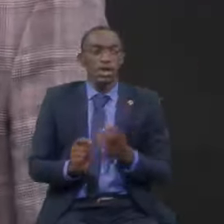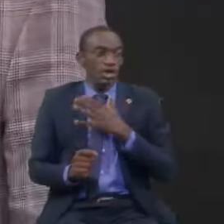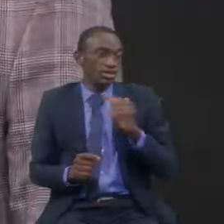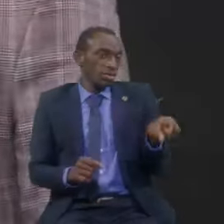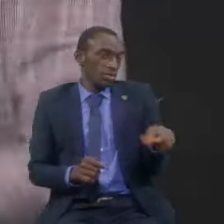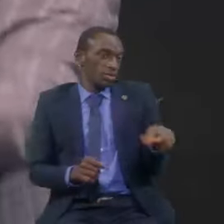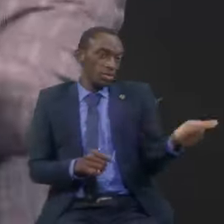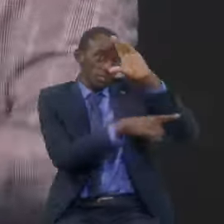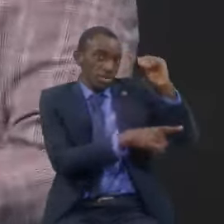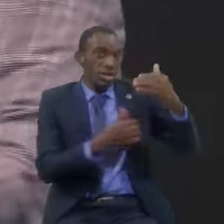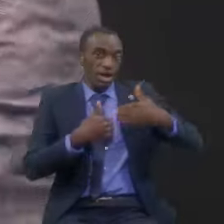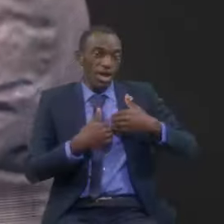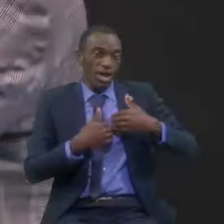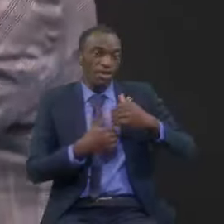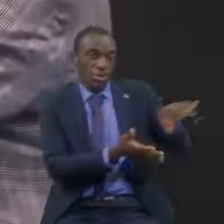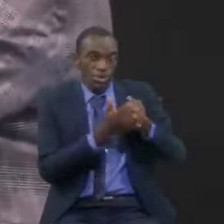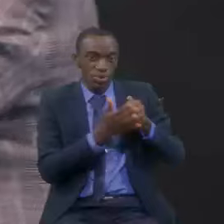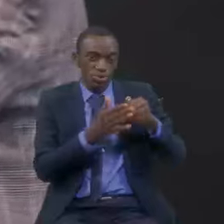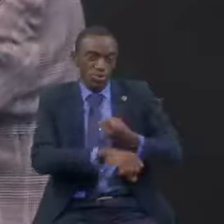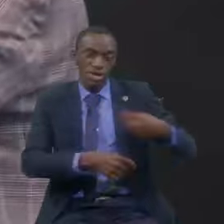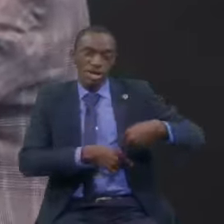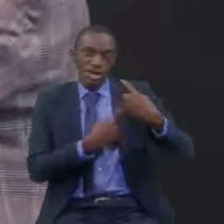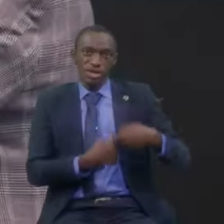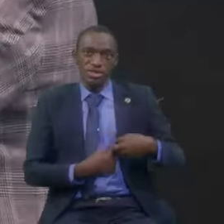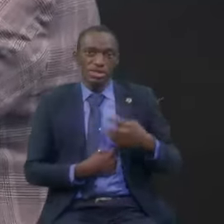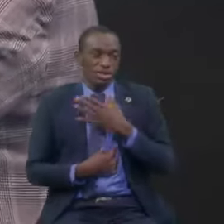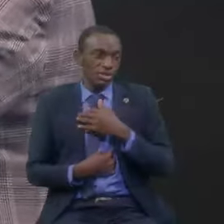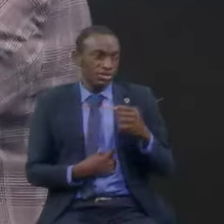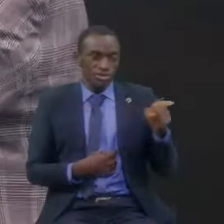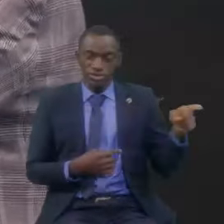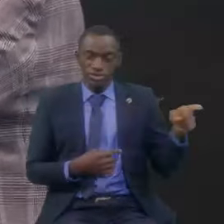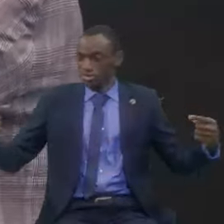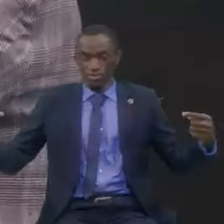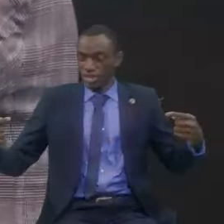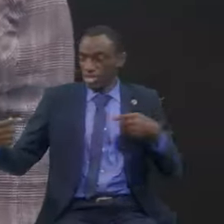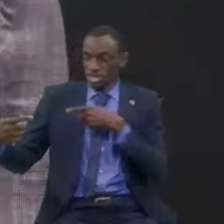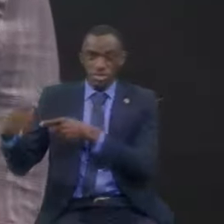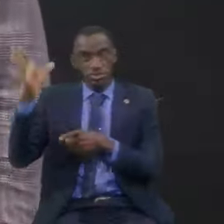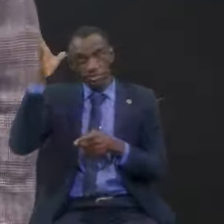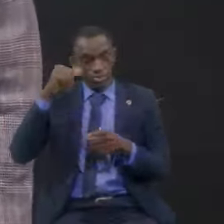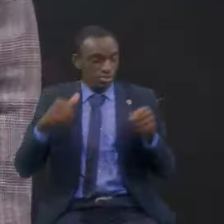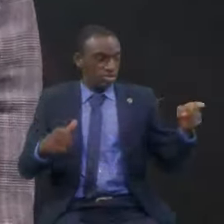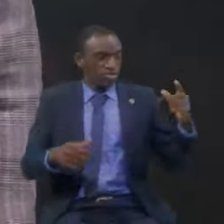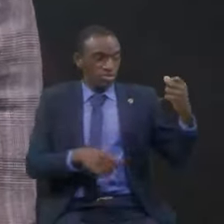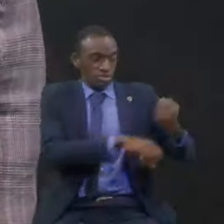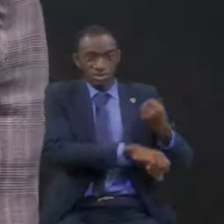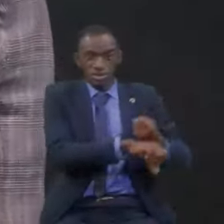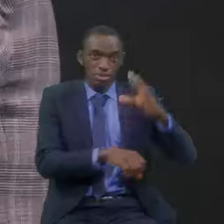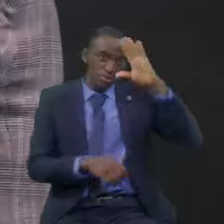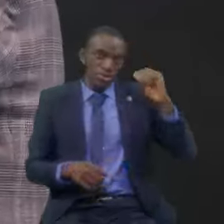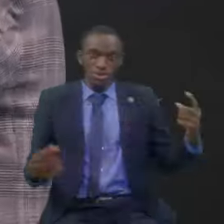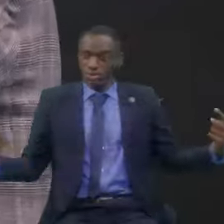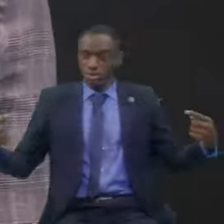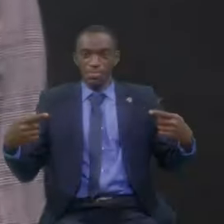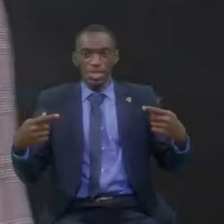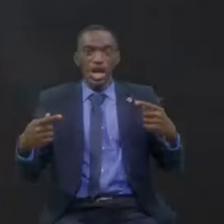stony heart. And he said, look at this man coming my direction. And look at this man, something